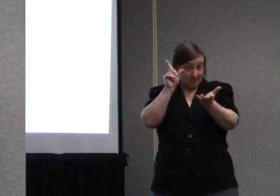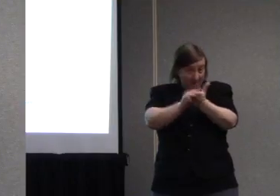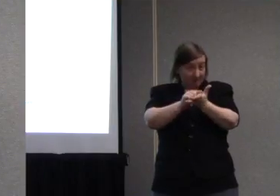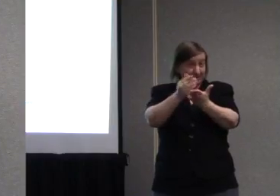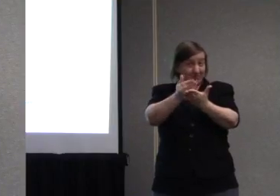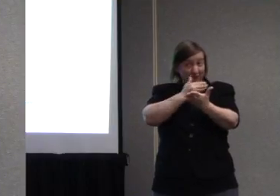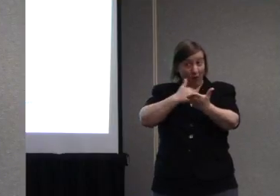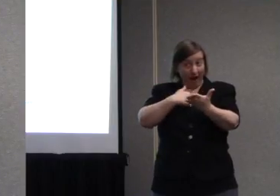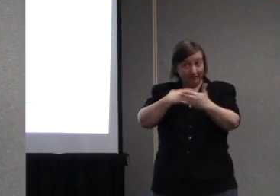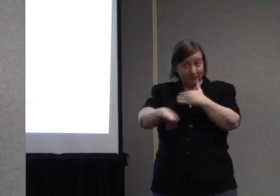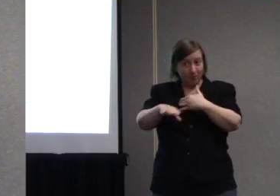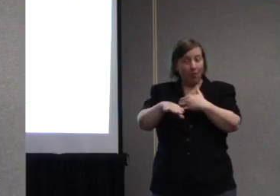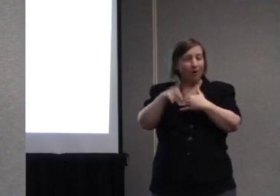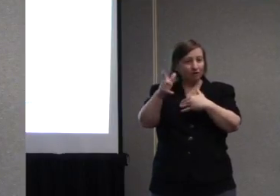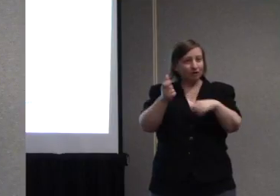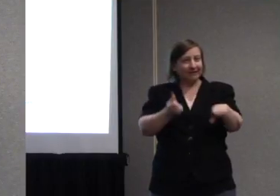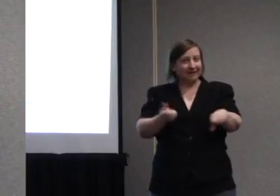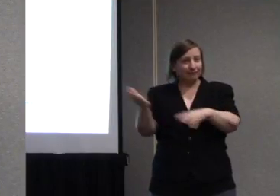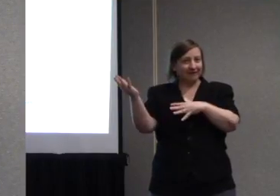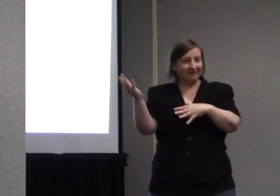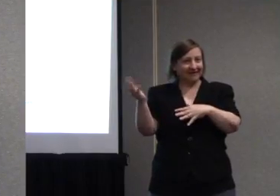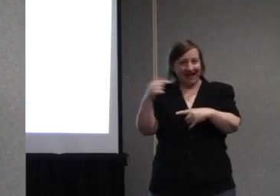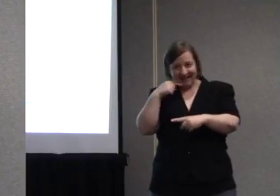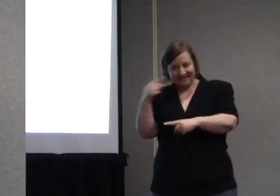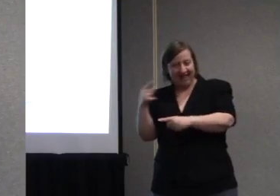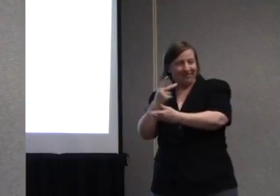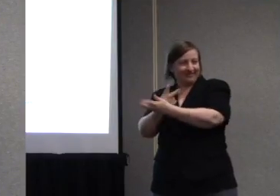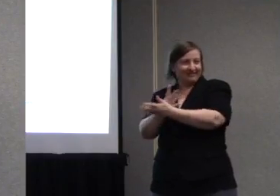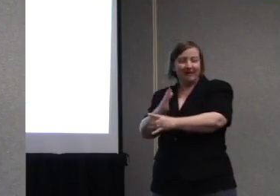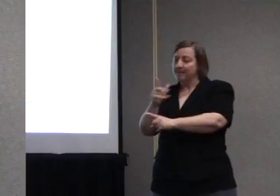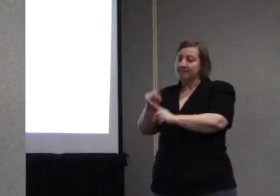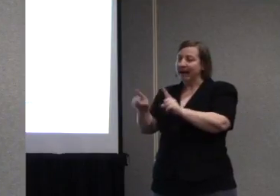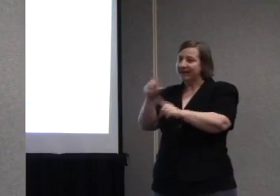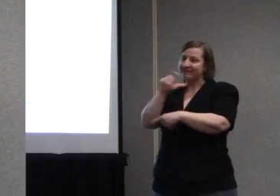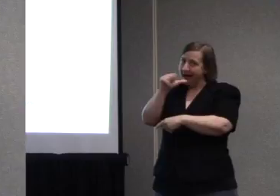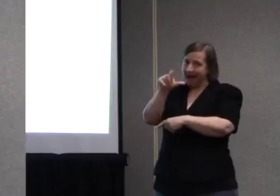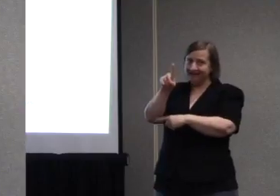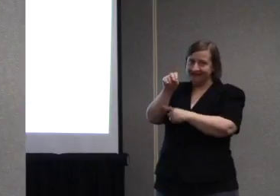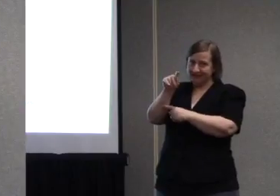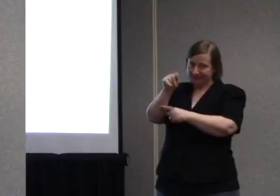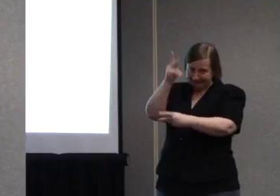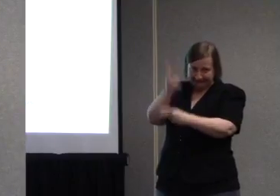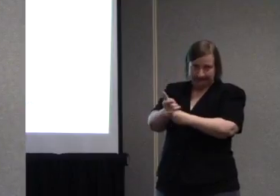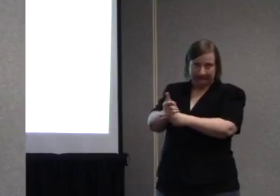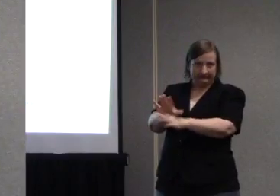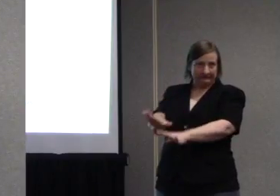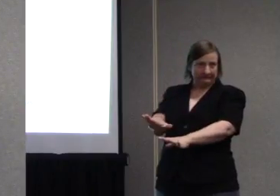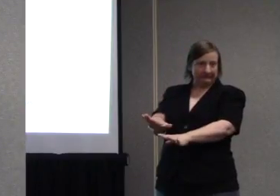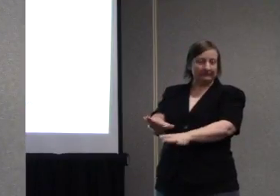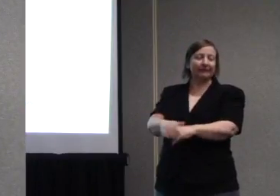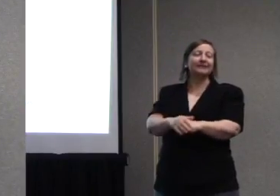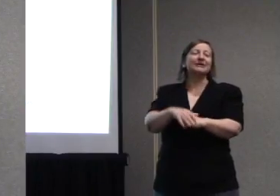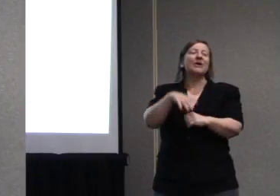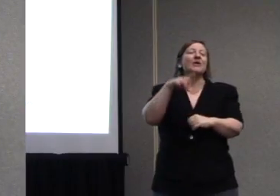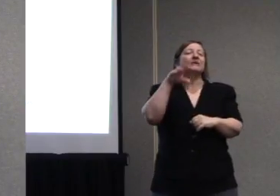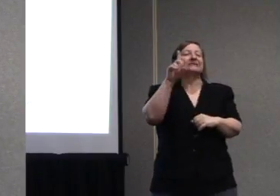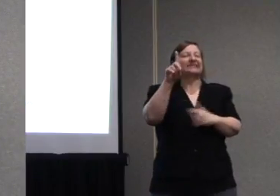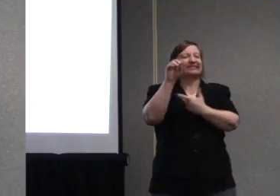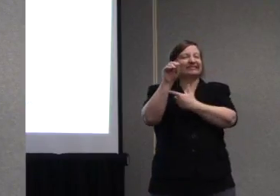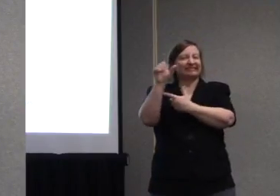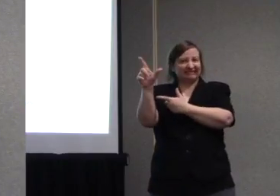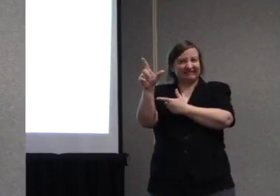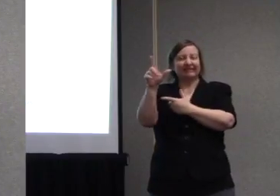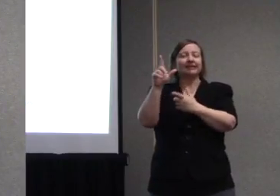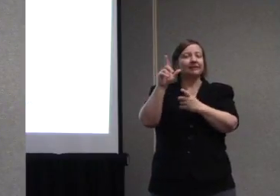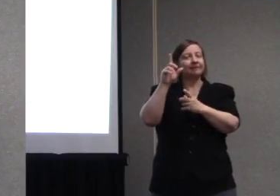is if it was published before you were born, get rid of it. And I still won't let them throw out the DOT. So